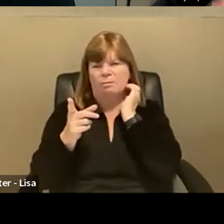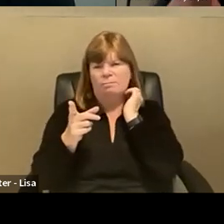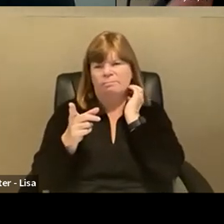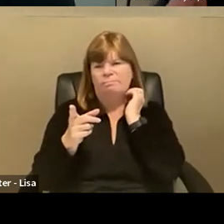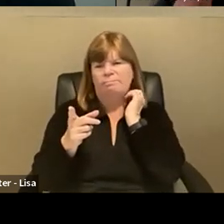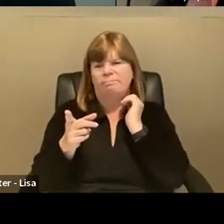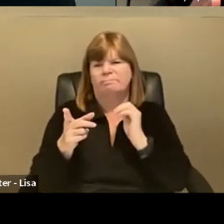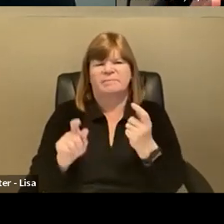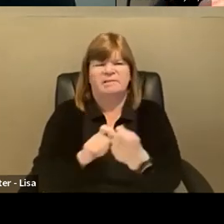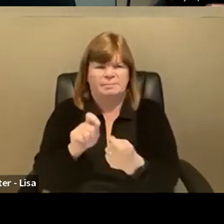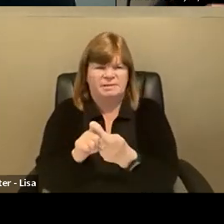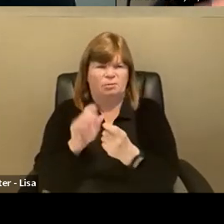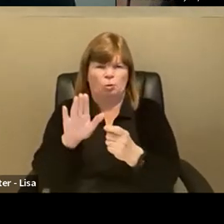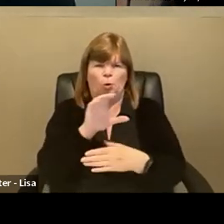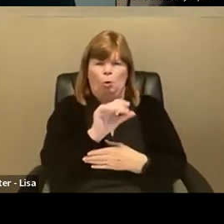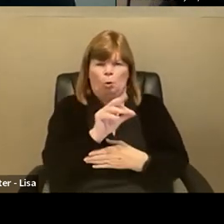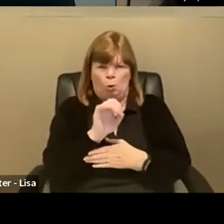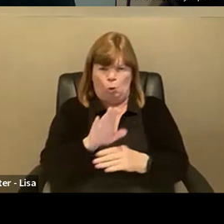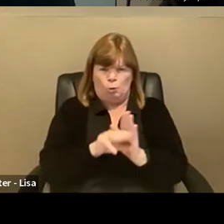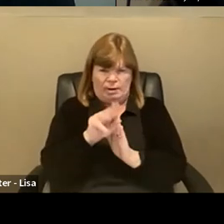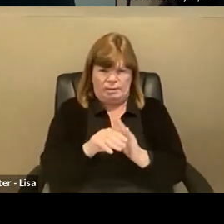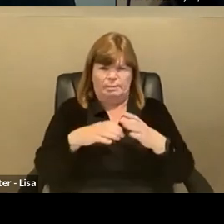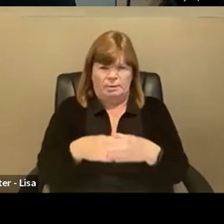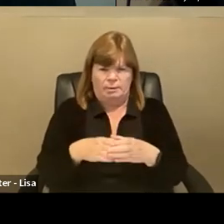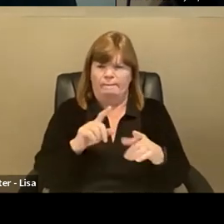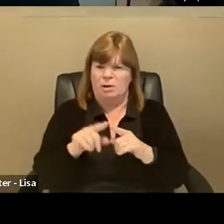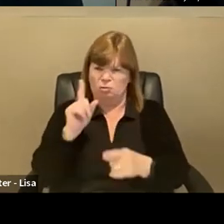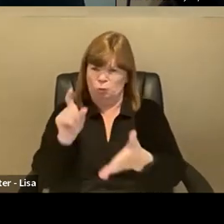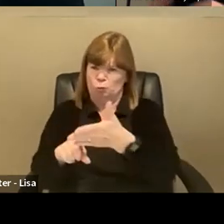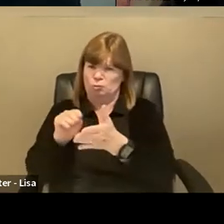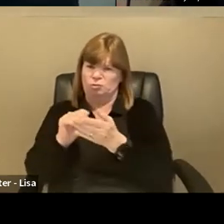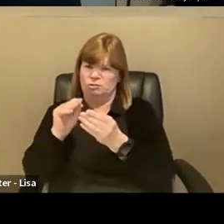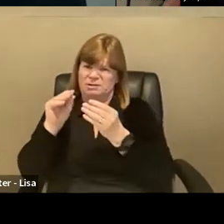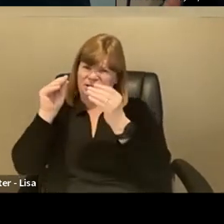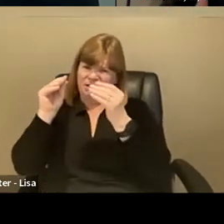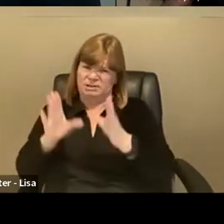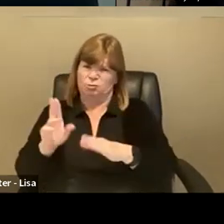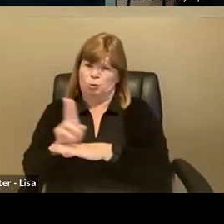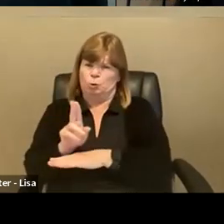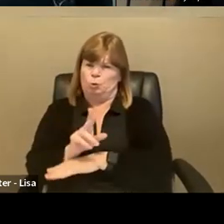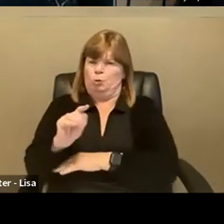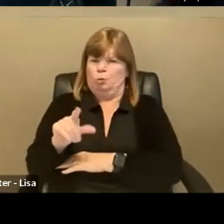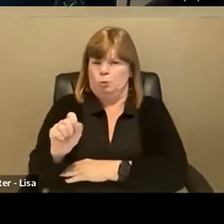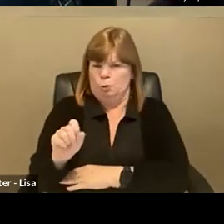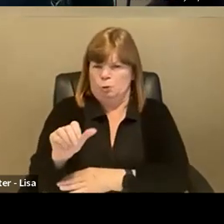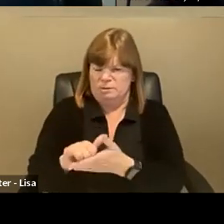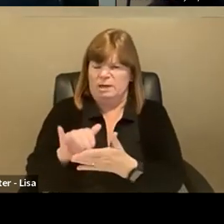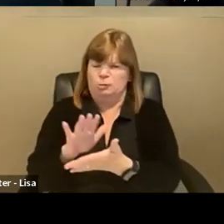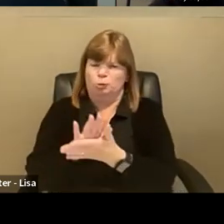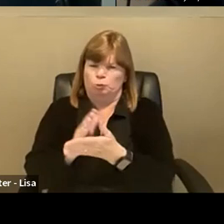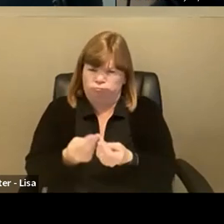specific core curriculum, but do you find that teachers are using the tools that districts put out